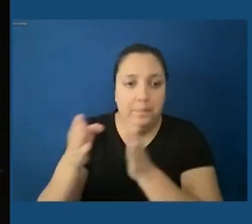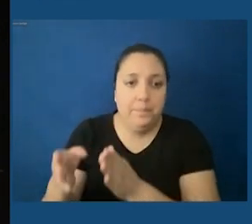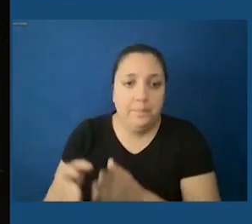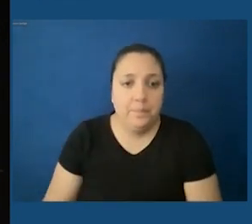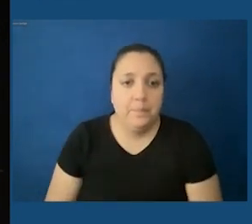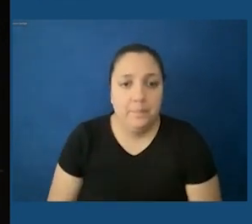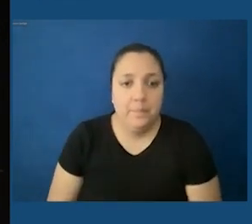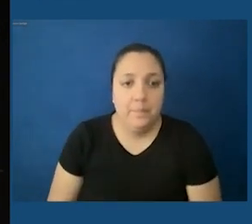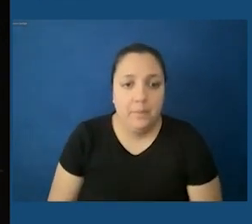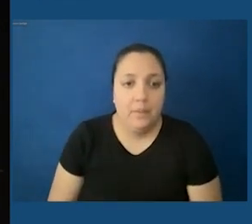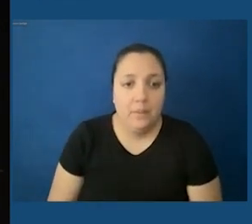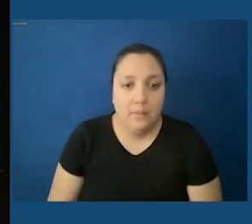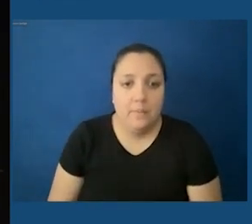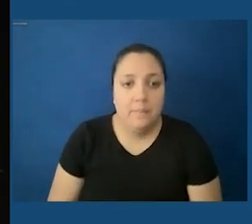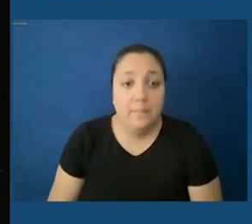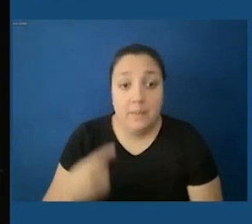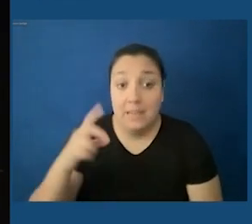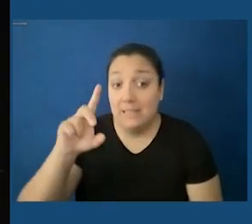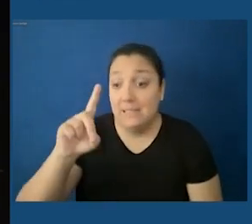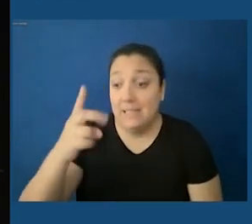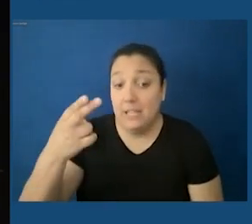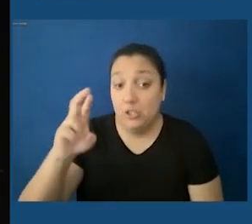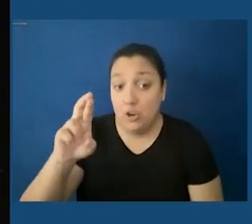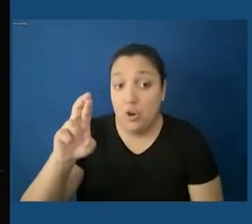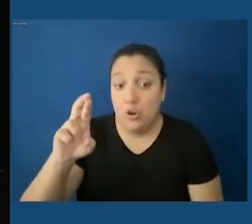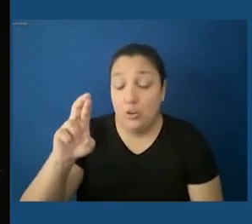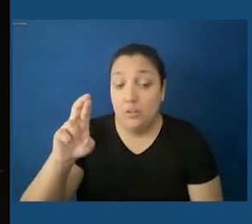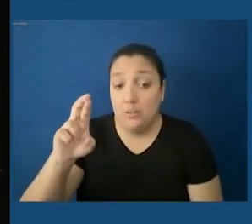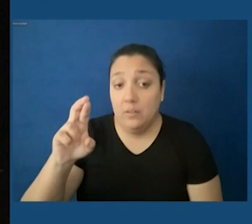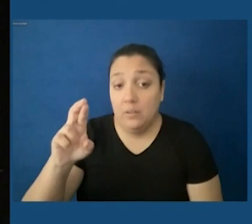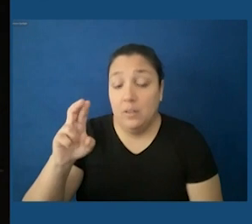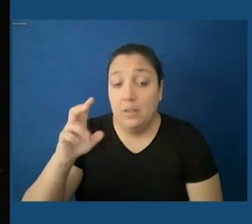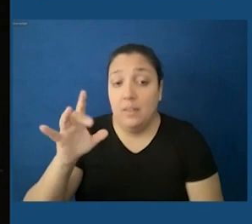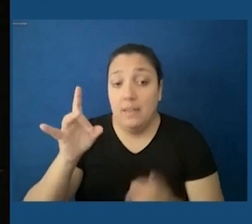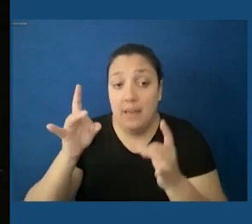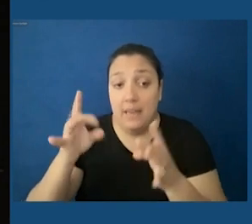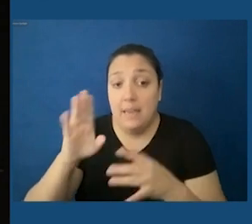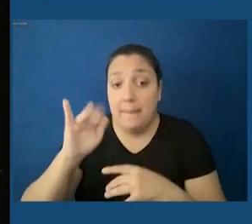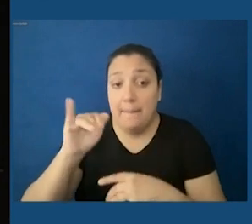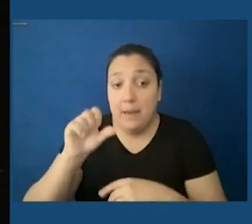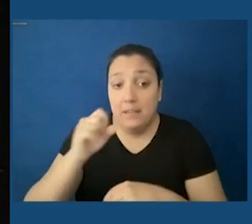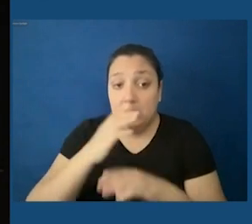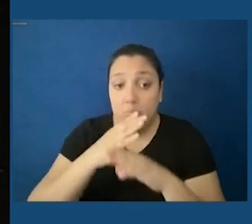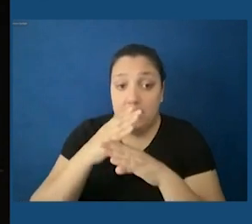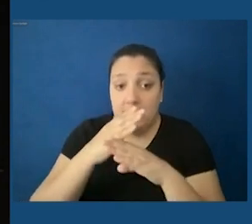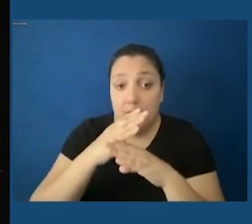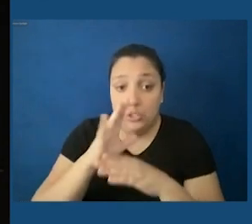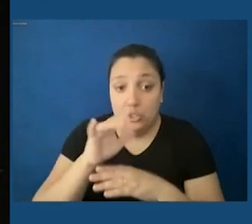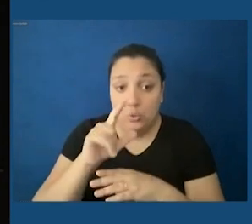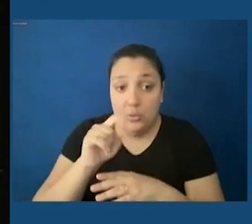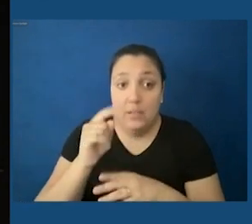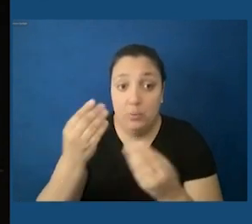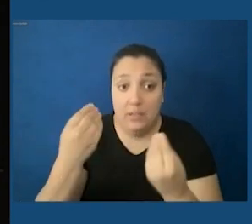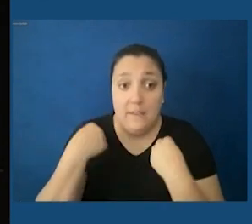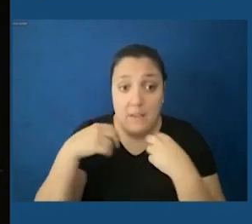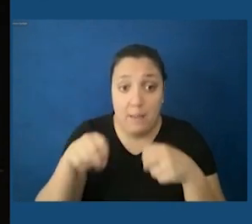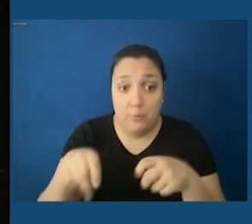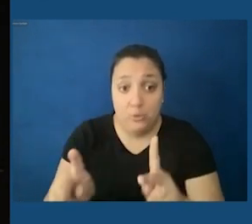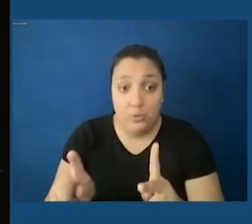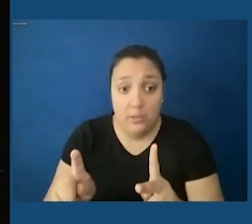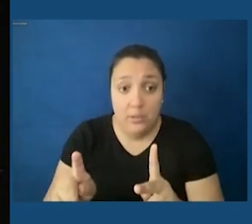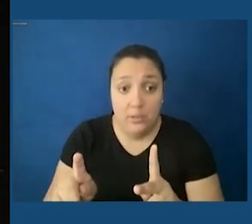We have been at DHR with the Hate and Bias Prevention Unit, have been given this opportunity and a blessing with this